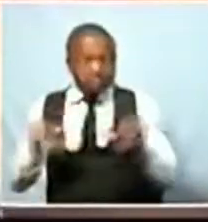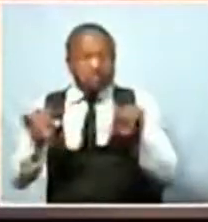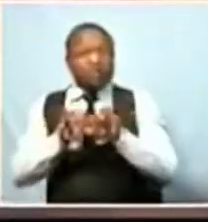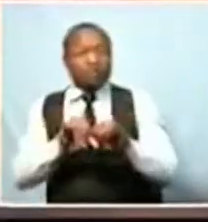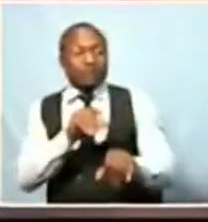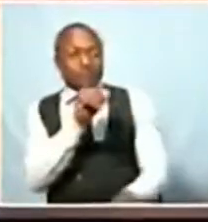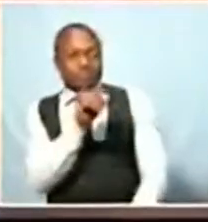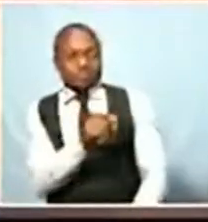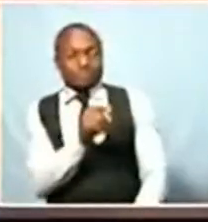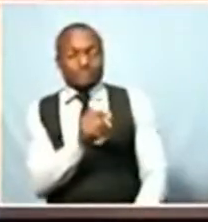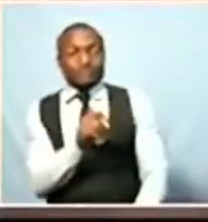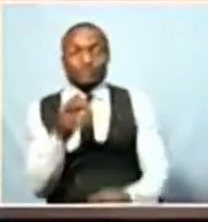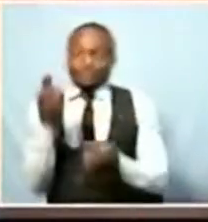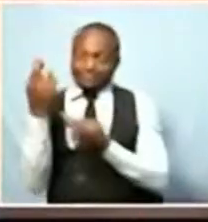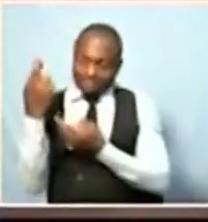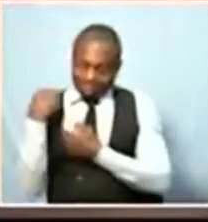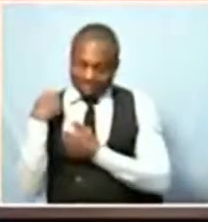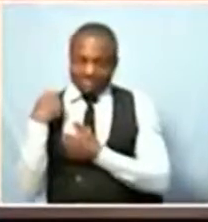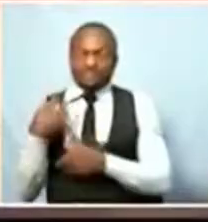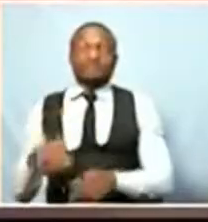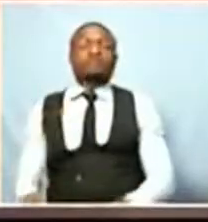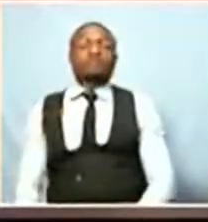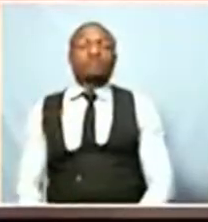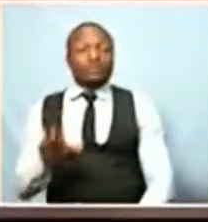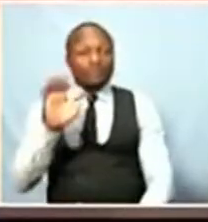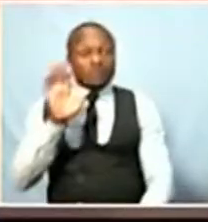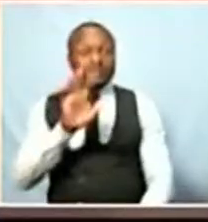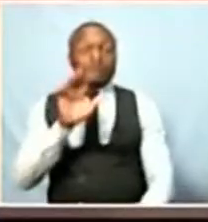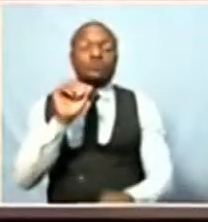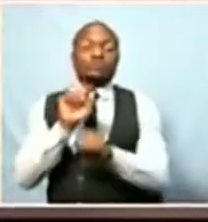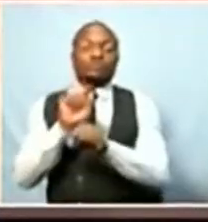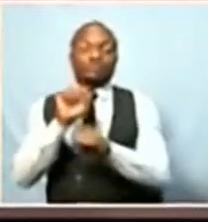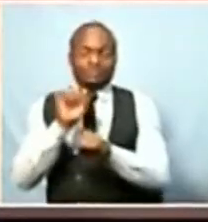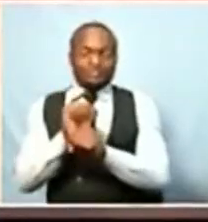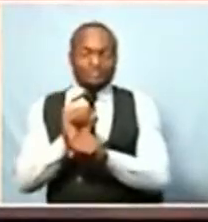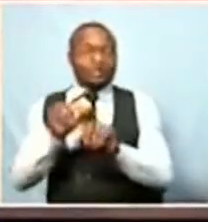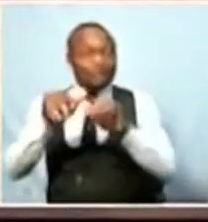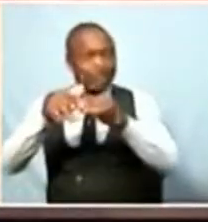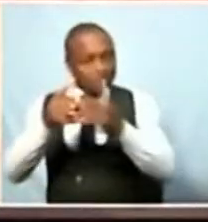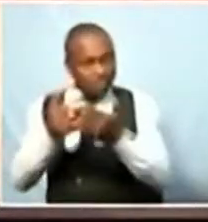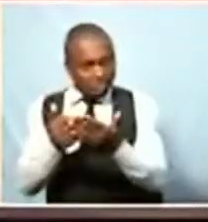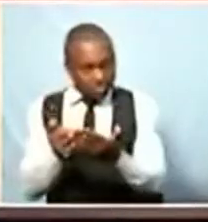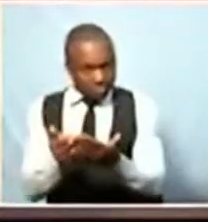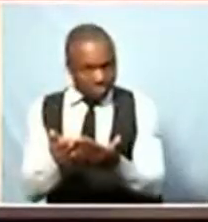that core function is in your mandate, how then